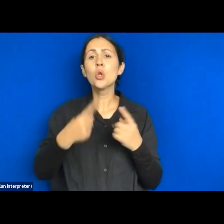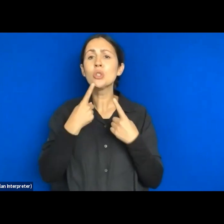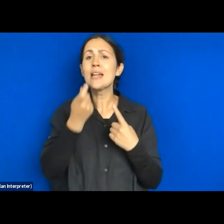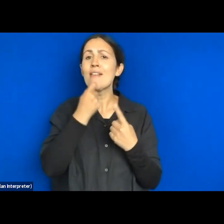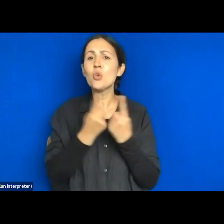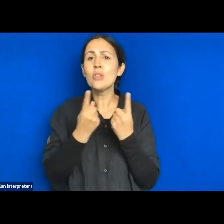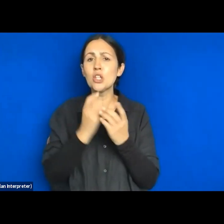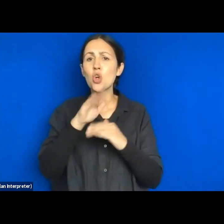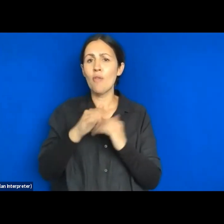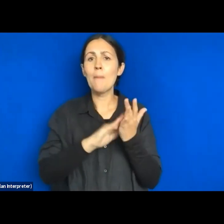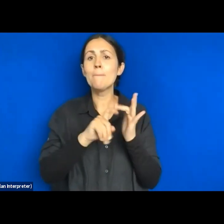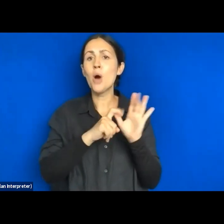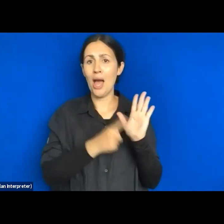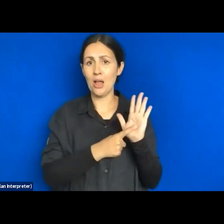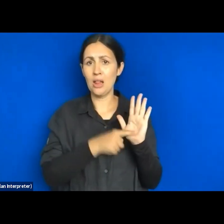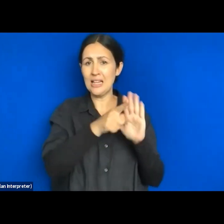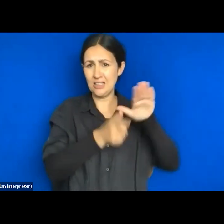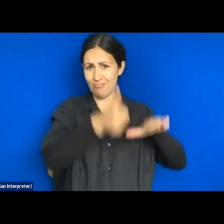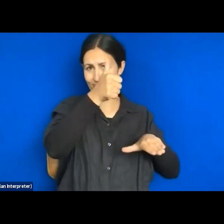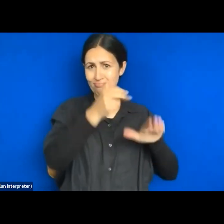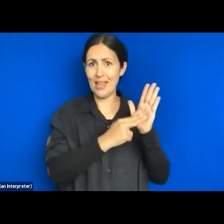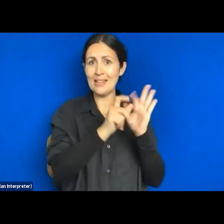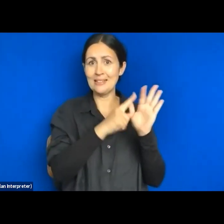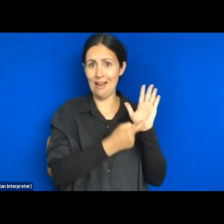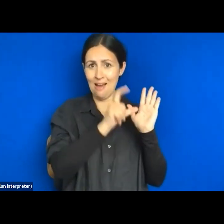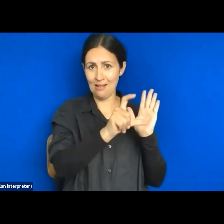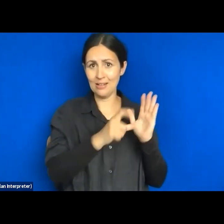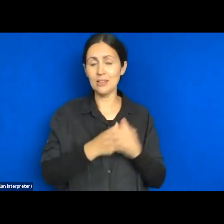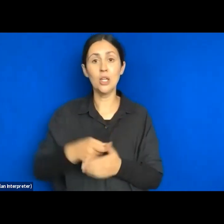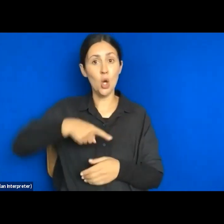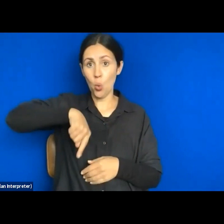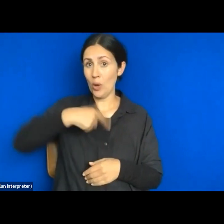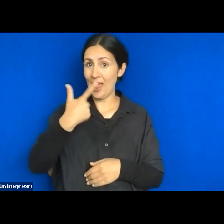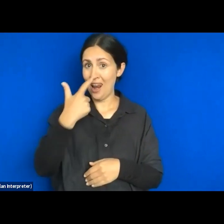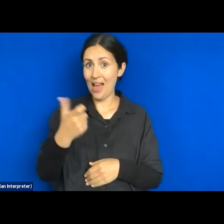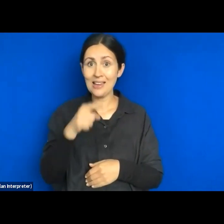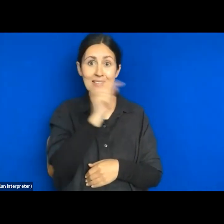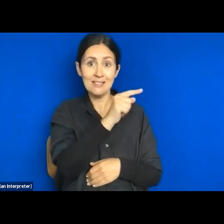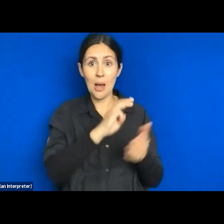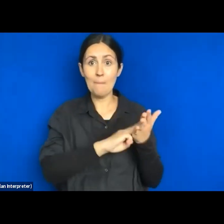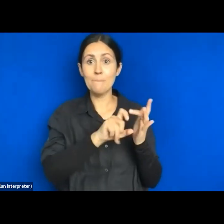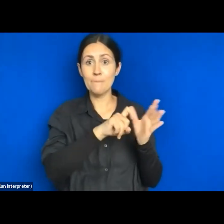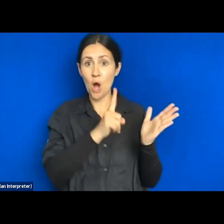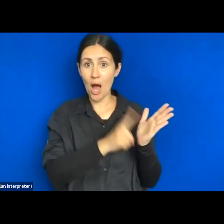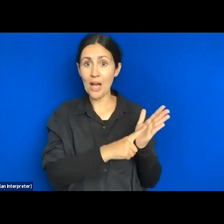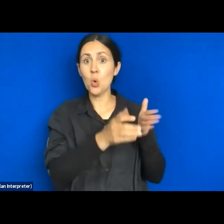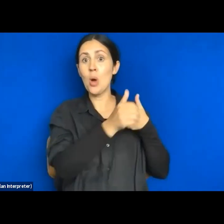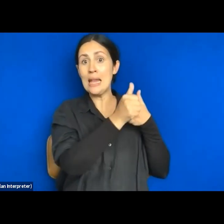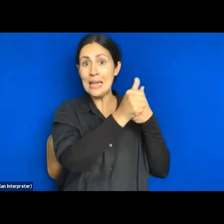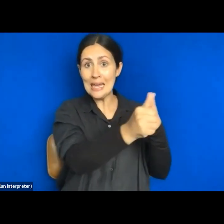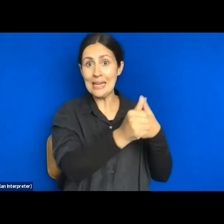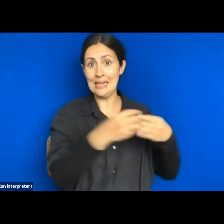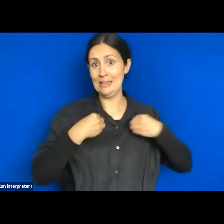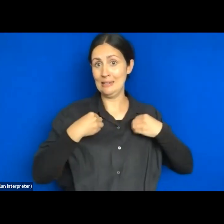Michael. We've been fortunate to have someone of Michael's caliber leading NDARC for 10